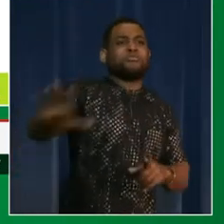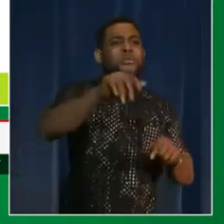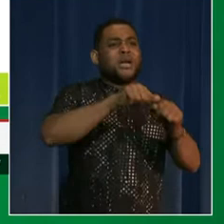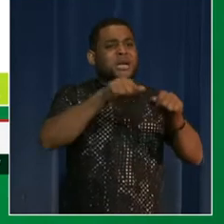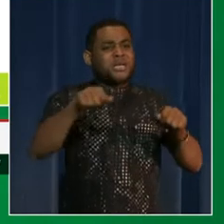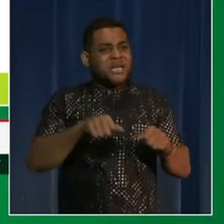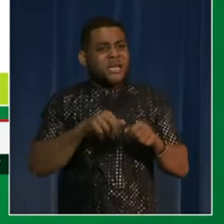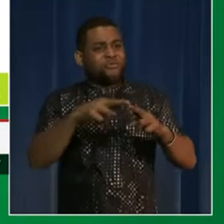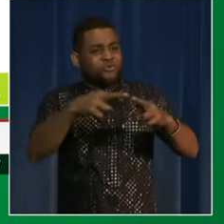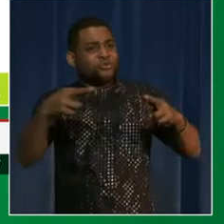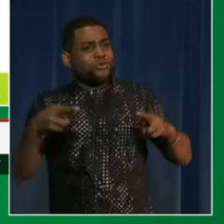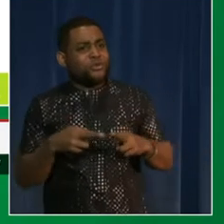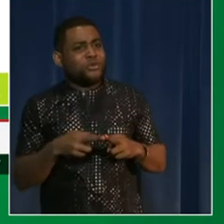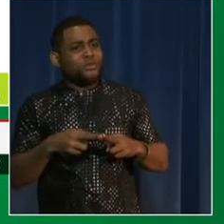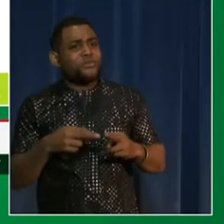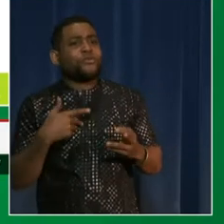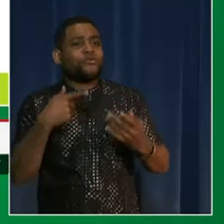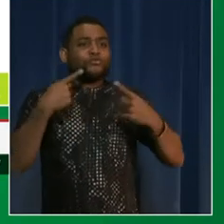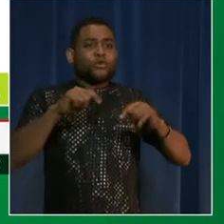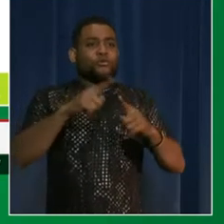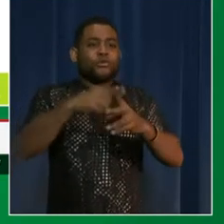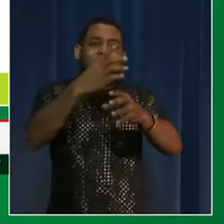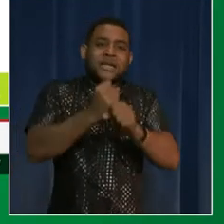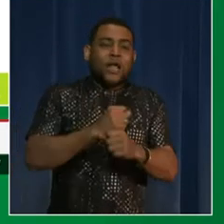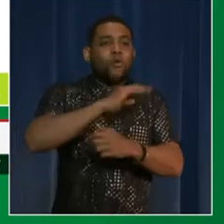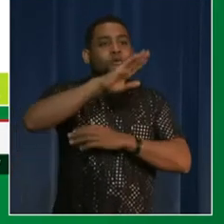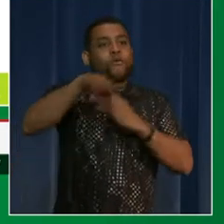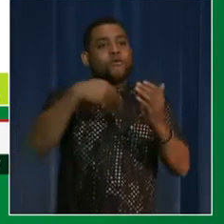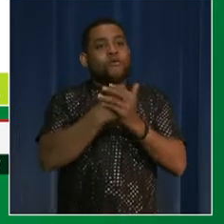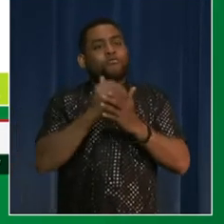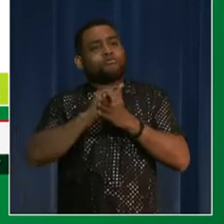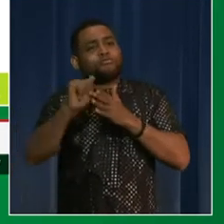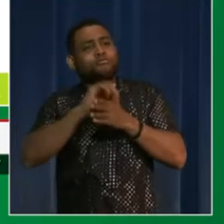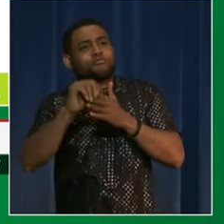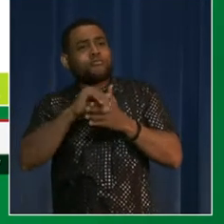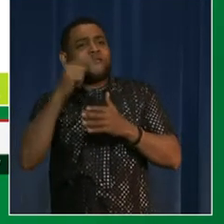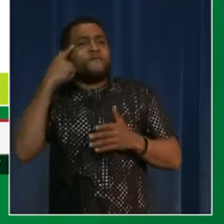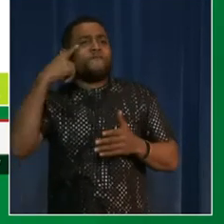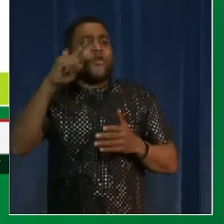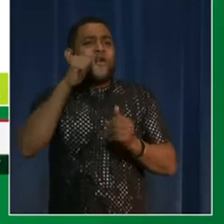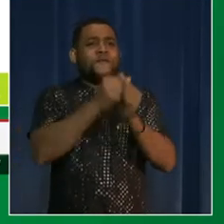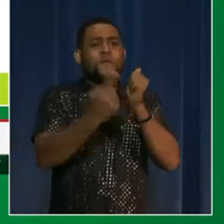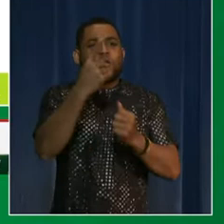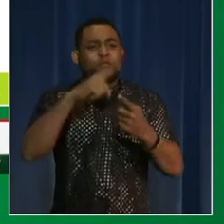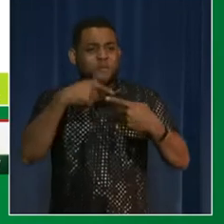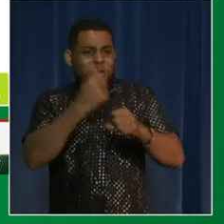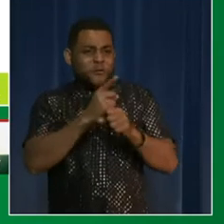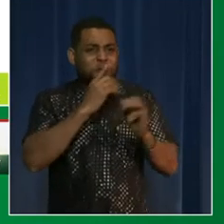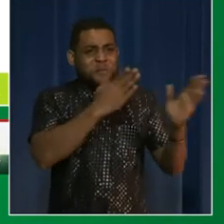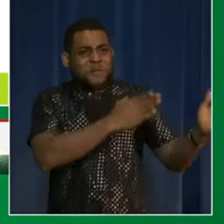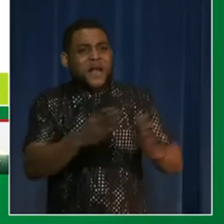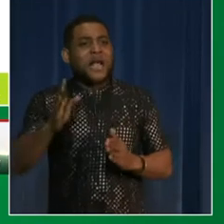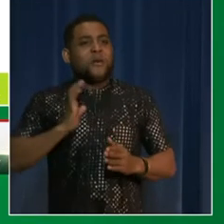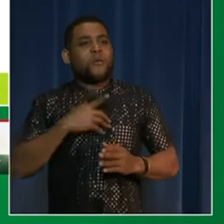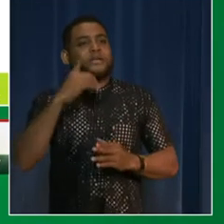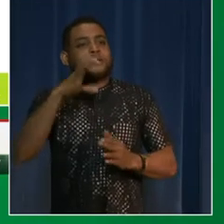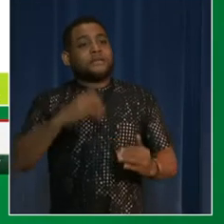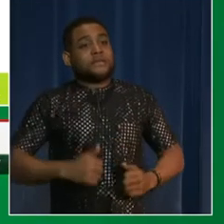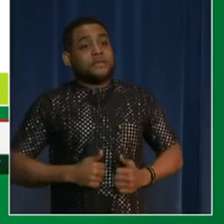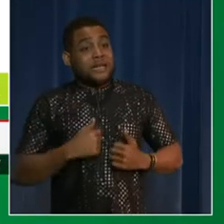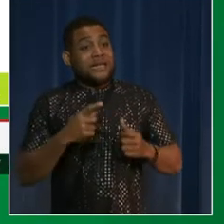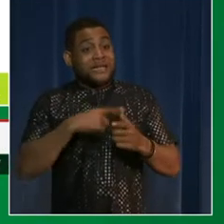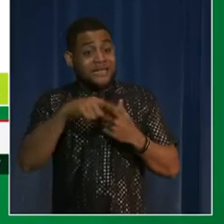every single competitive dollar. Well, our district residents will be prepared and coming for every single job that is